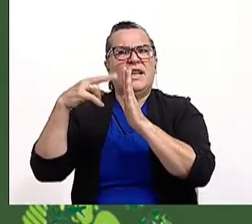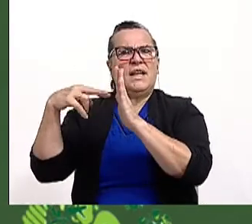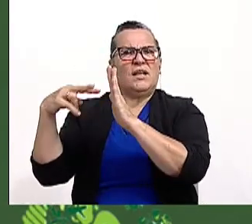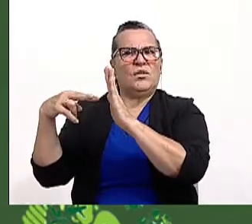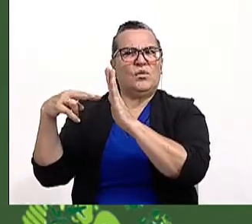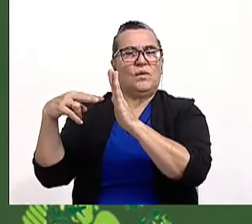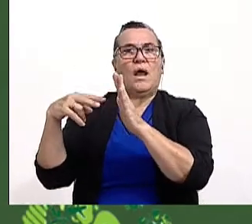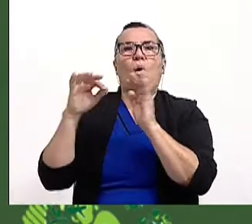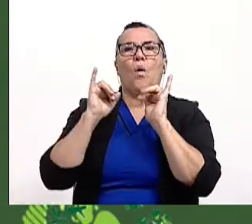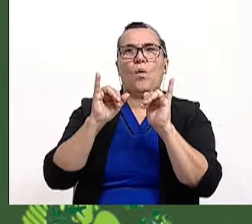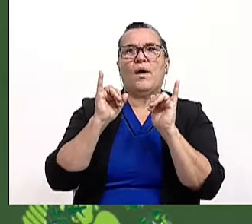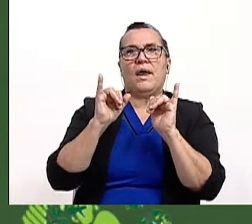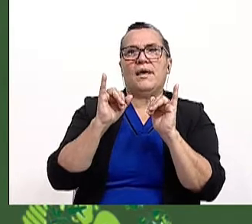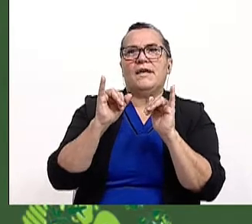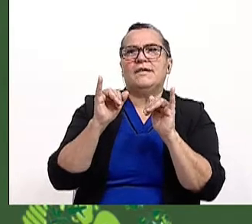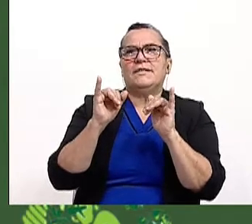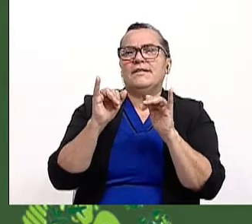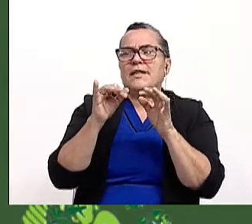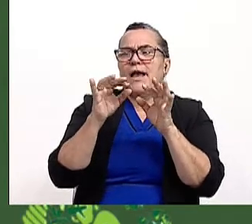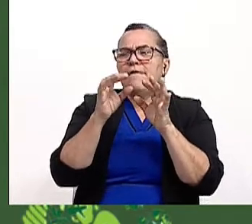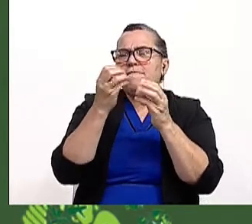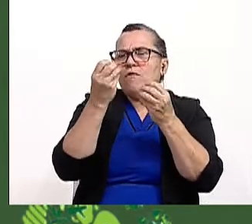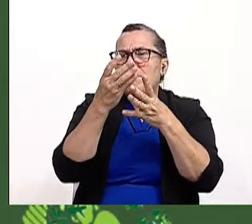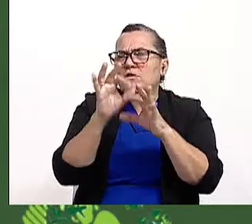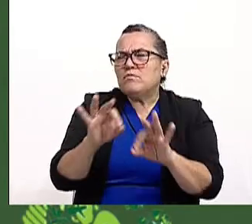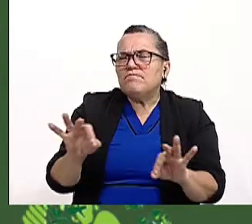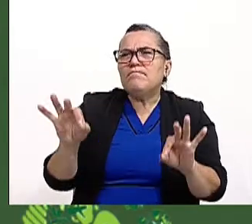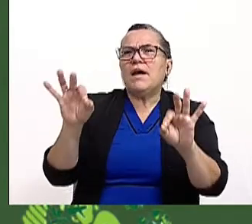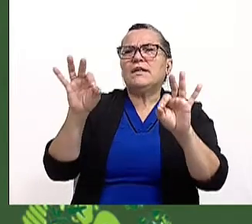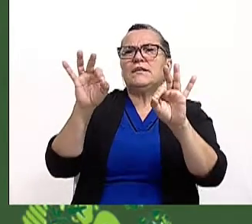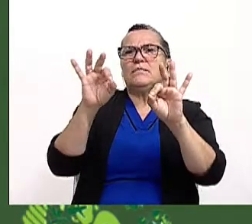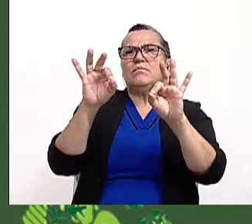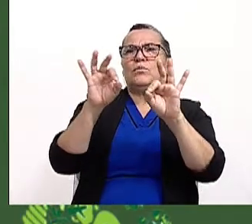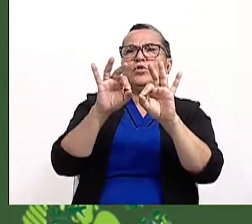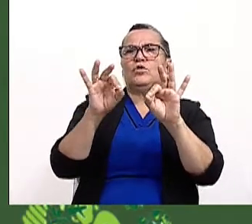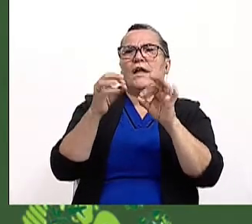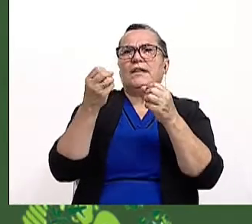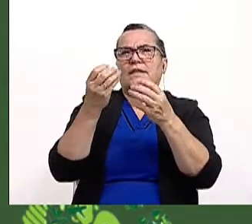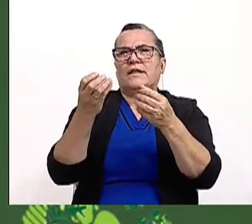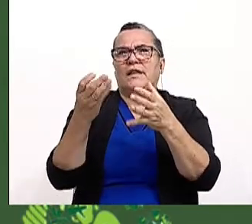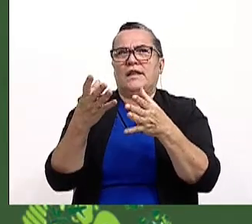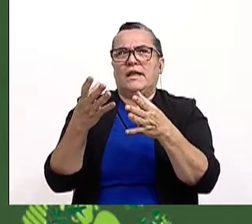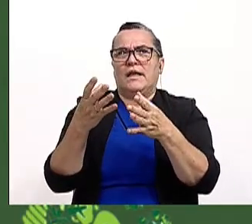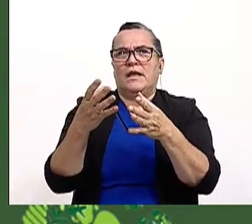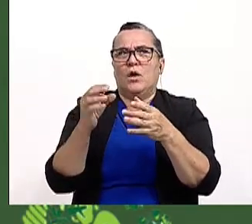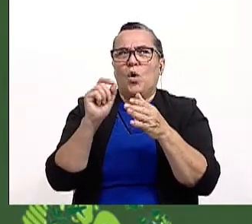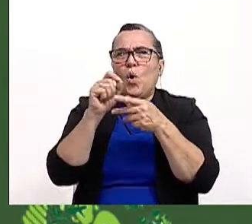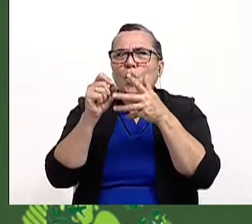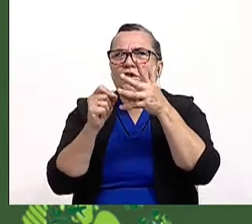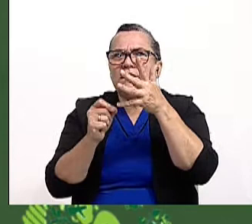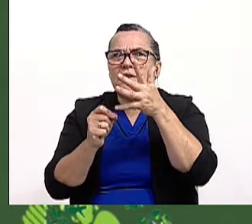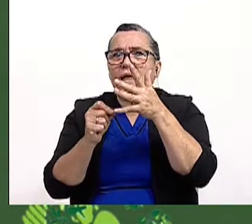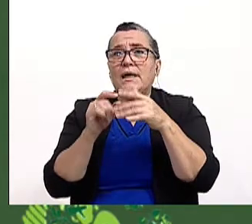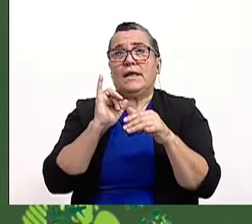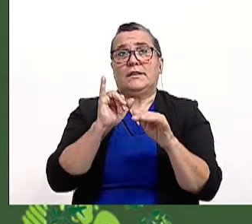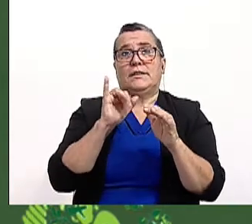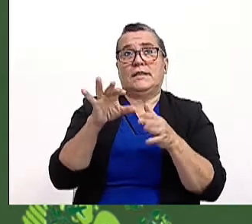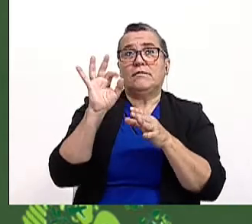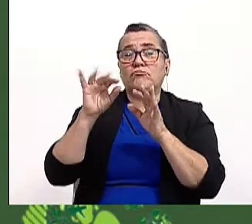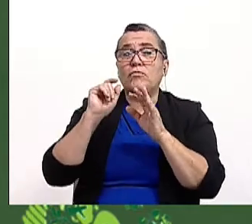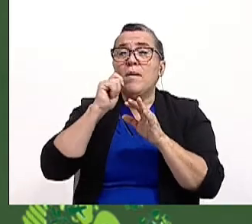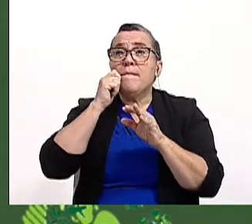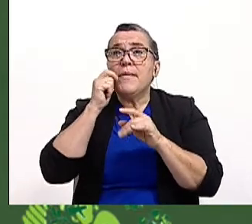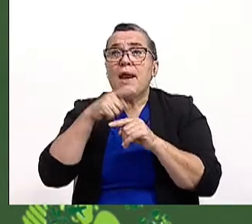without details. Try to pick up keywords and other clues to make a guess of the meaning.